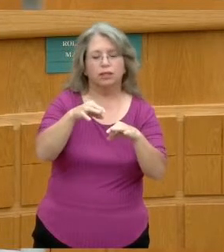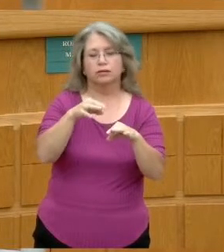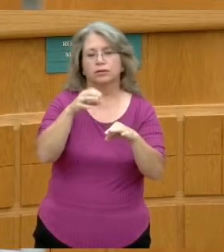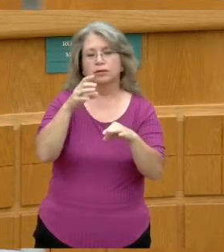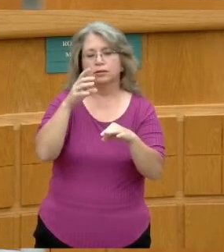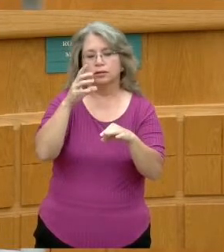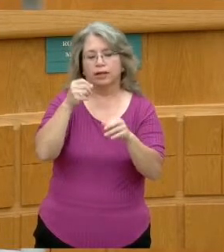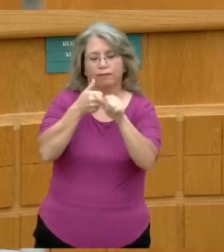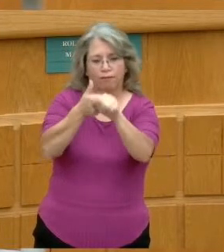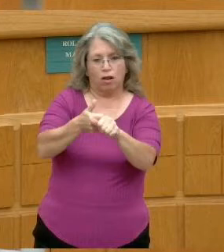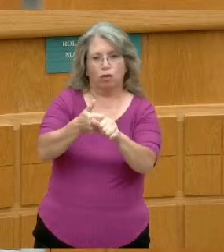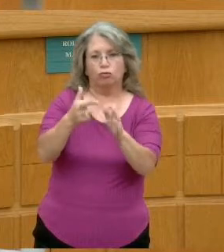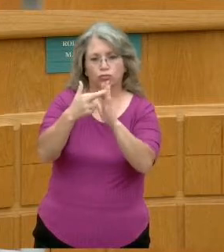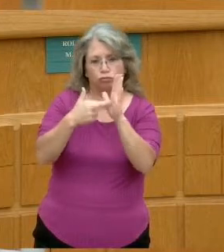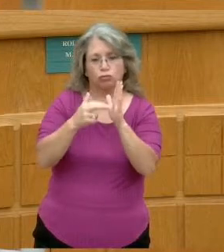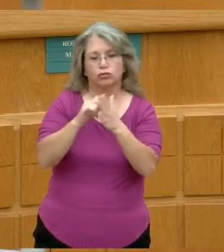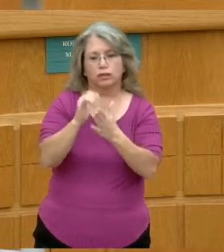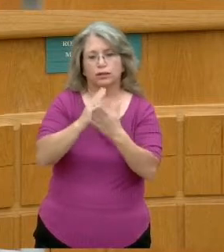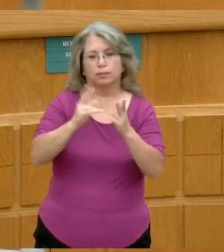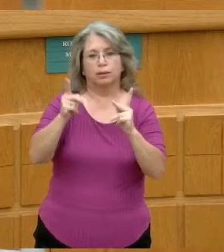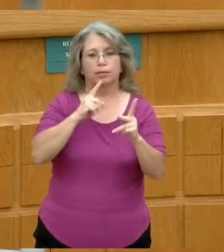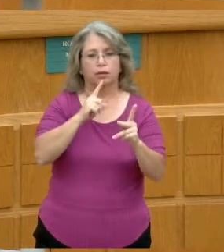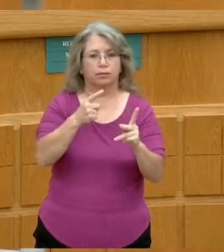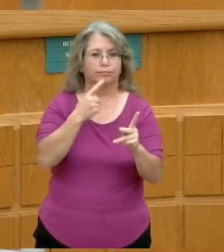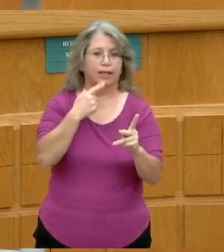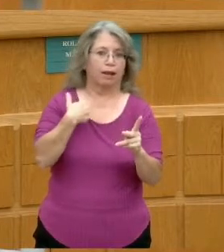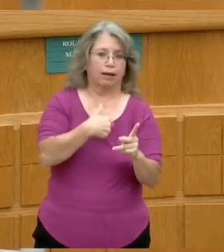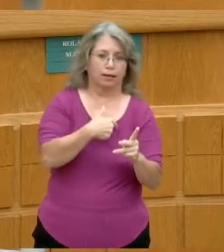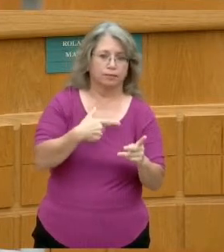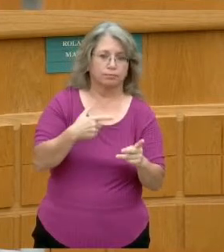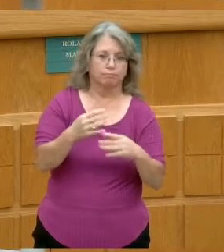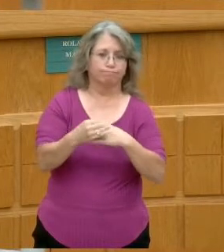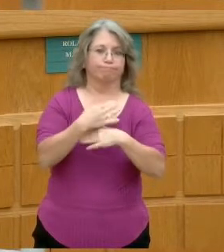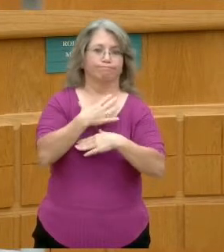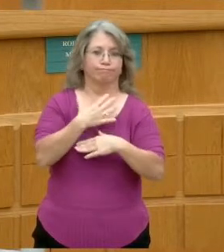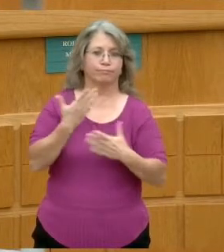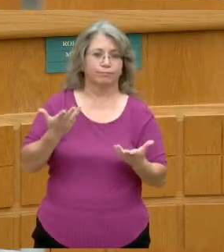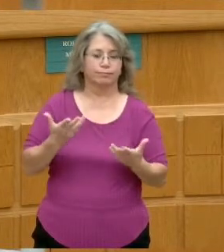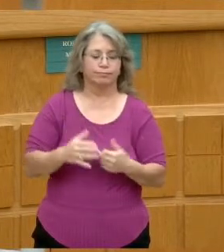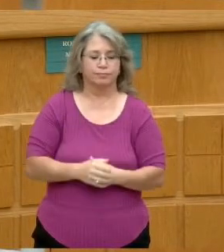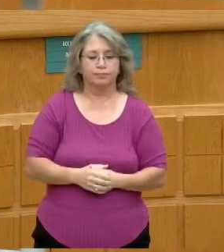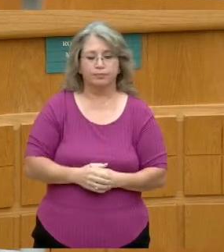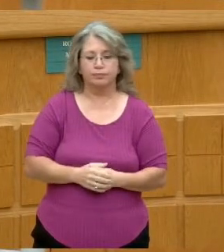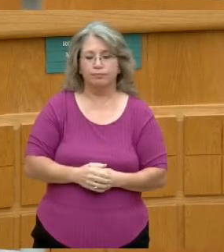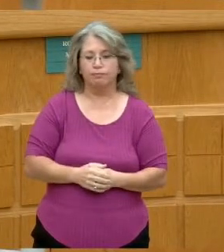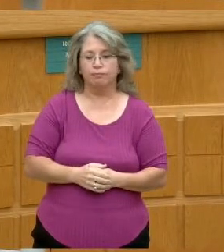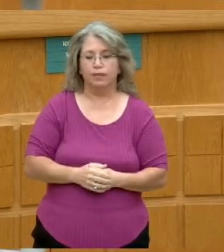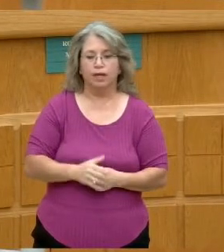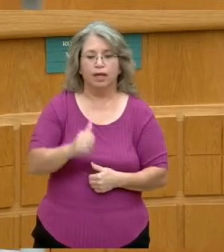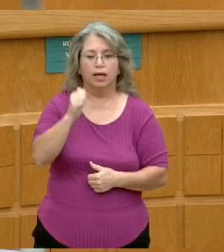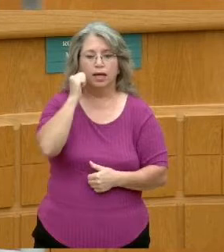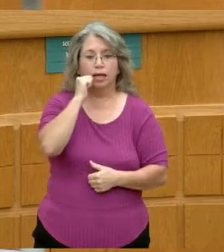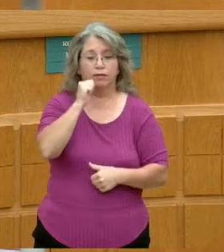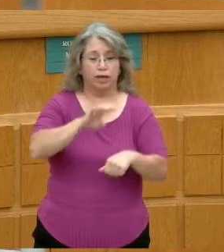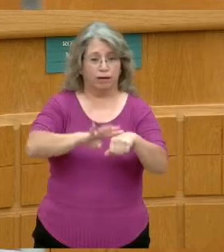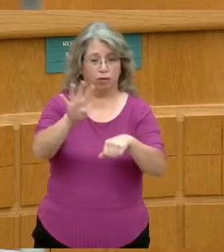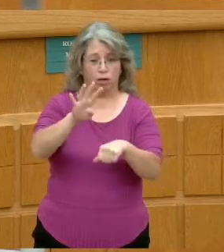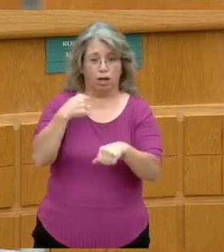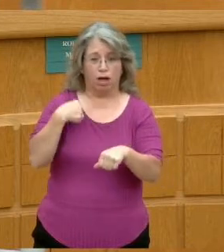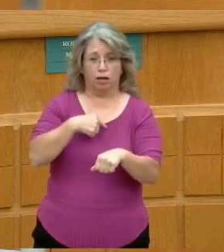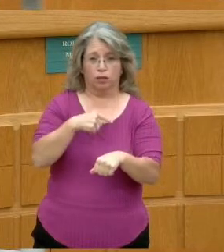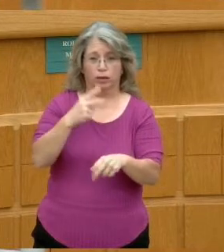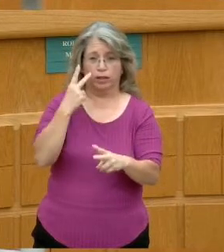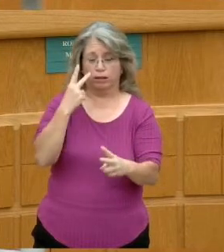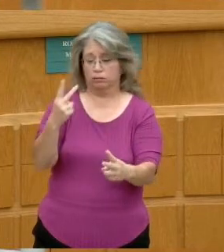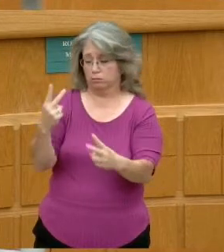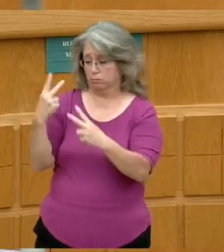to do. Okay, so with that, let's begin with some of the statistics. Every day at 4 o'clock, we look back at the past 24 hours